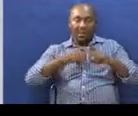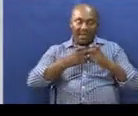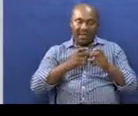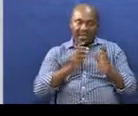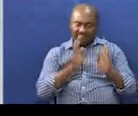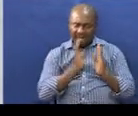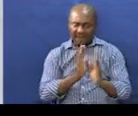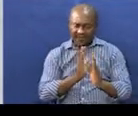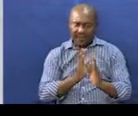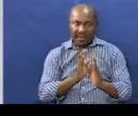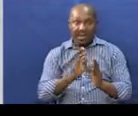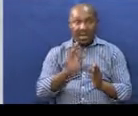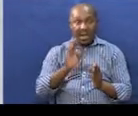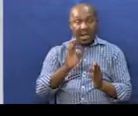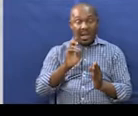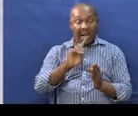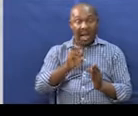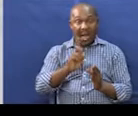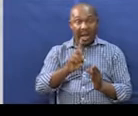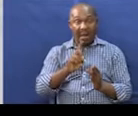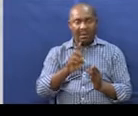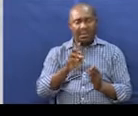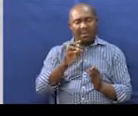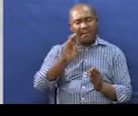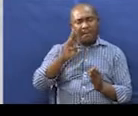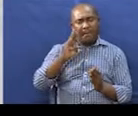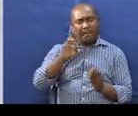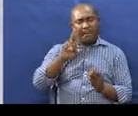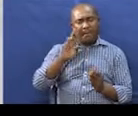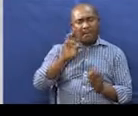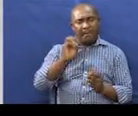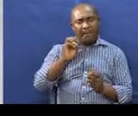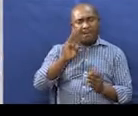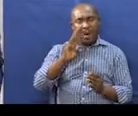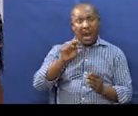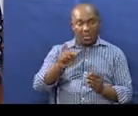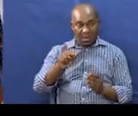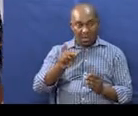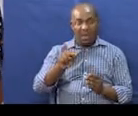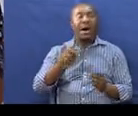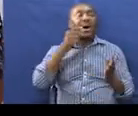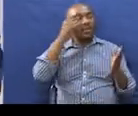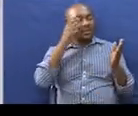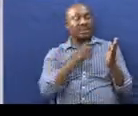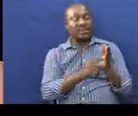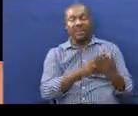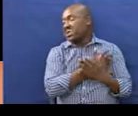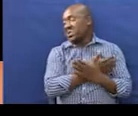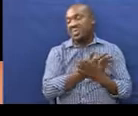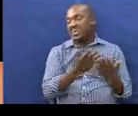iodine solution, which is brown, it implies that there is no starch in the said sample